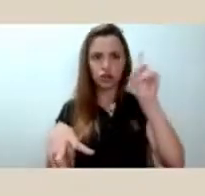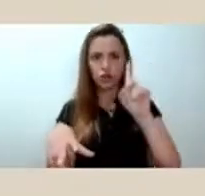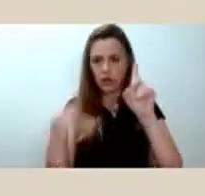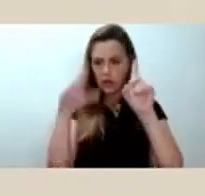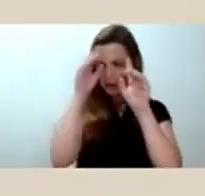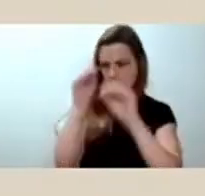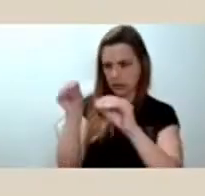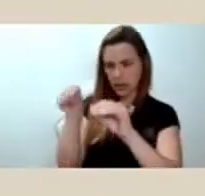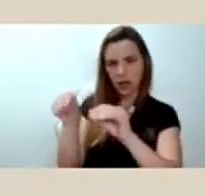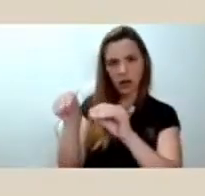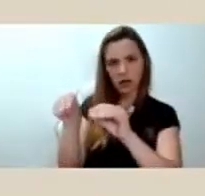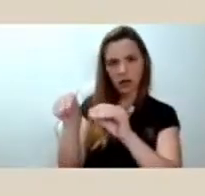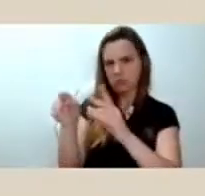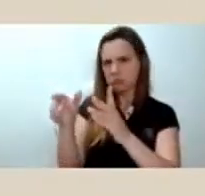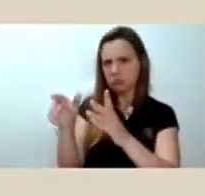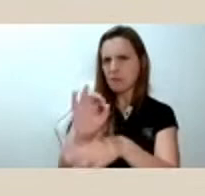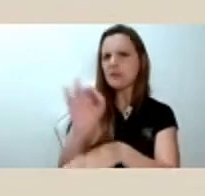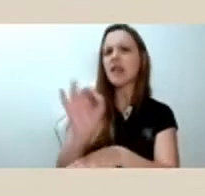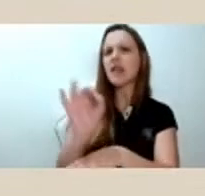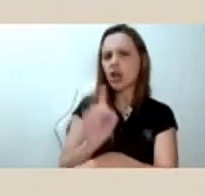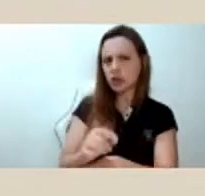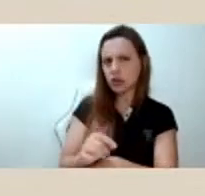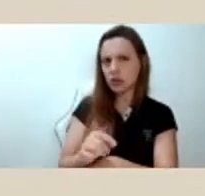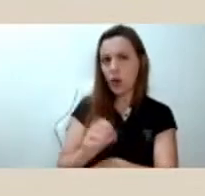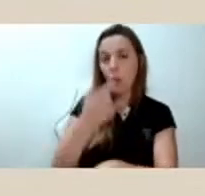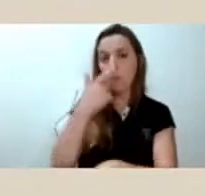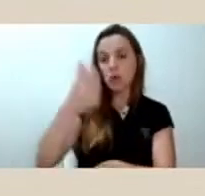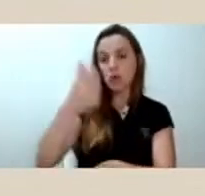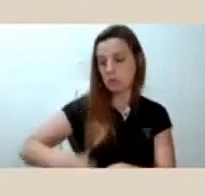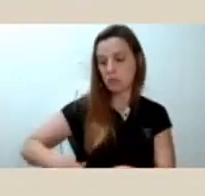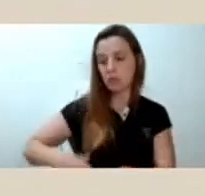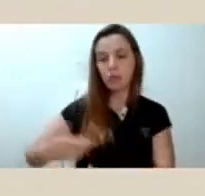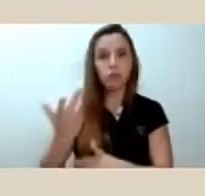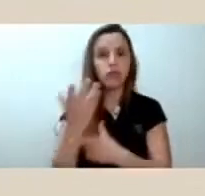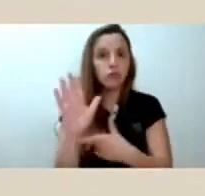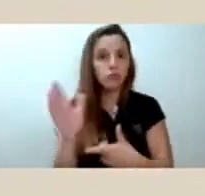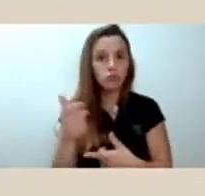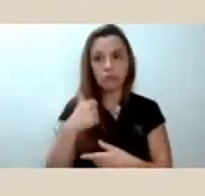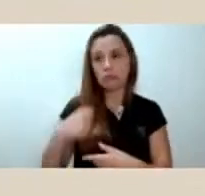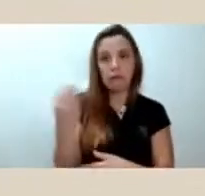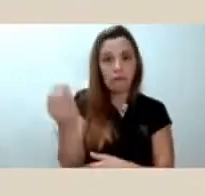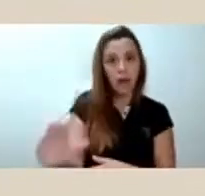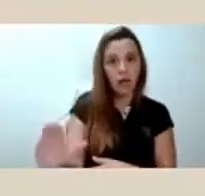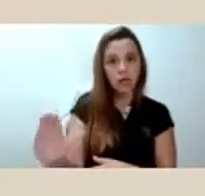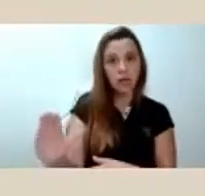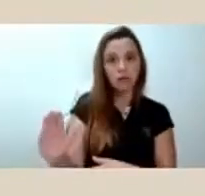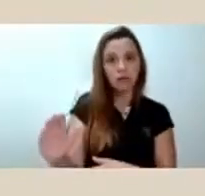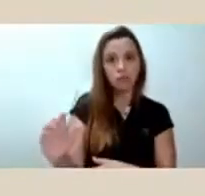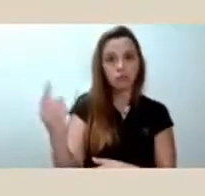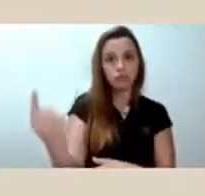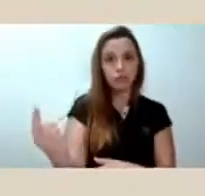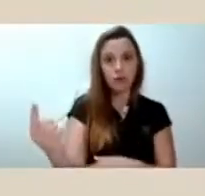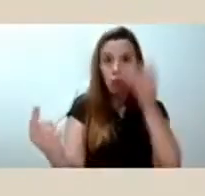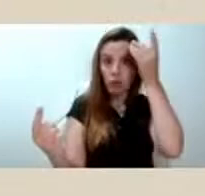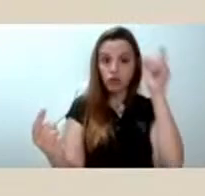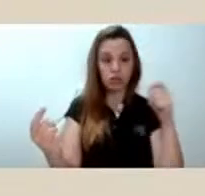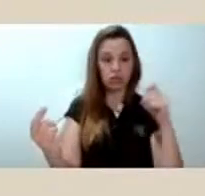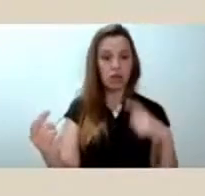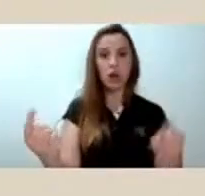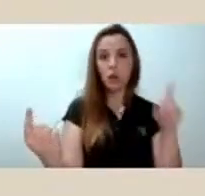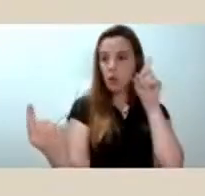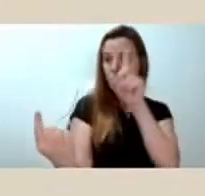right? Is this likelihood out of proportion when we think about the population in Portugal? For sure it is, right?